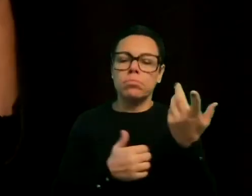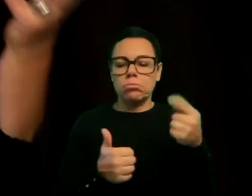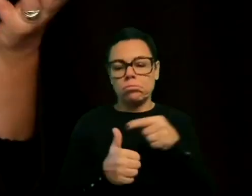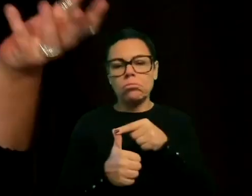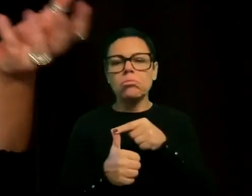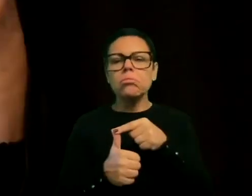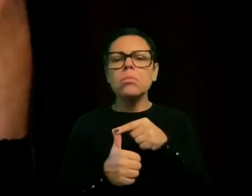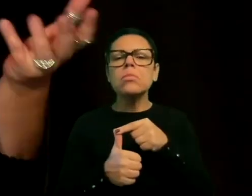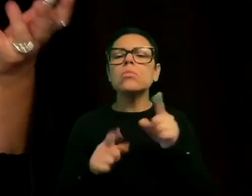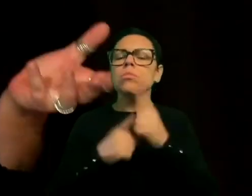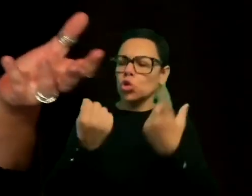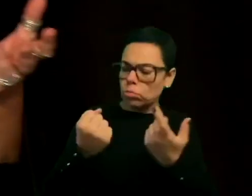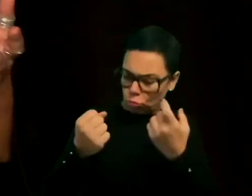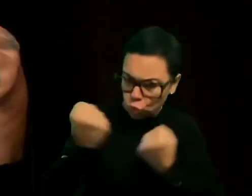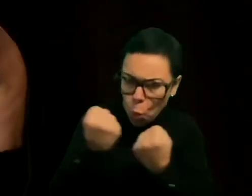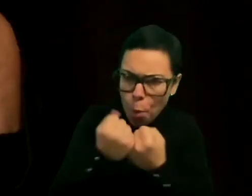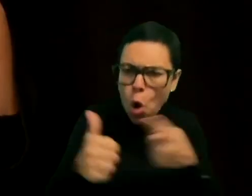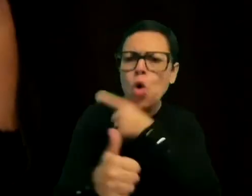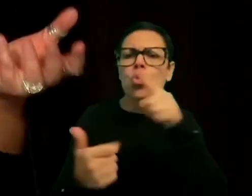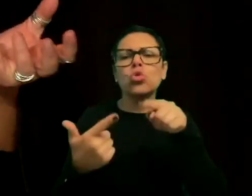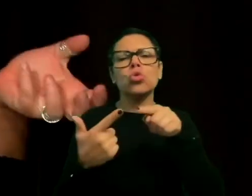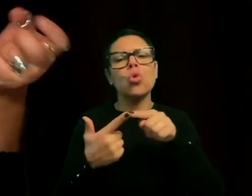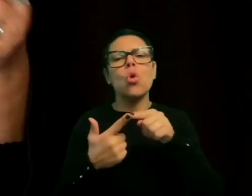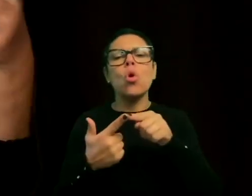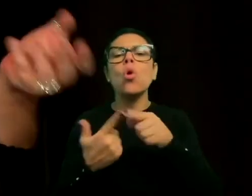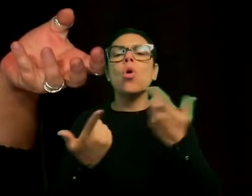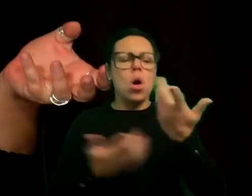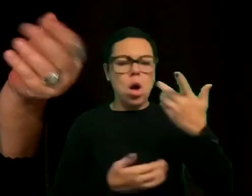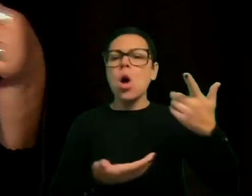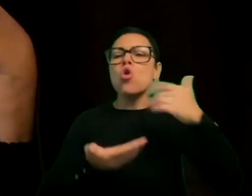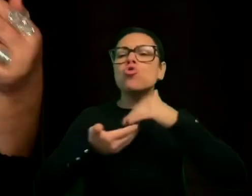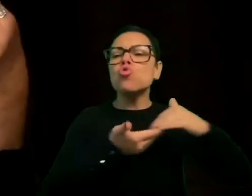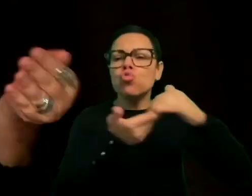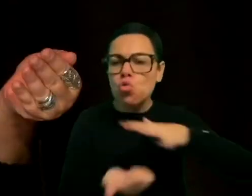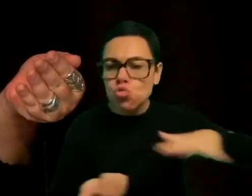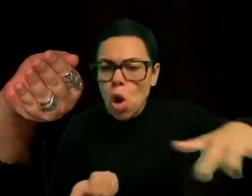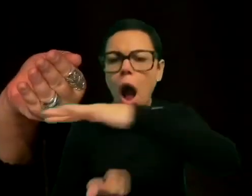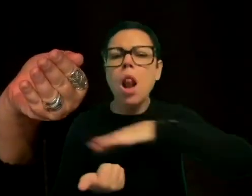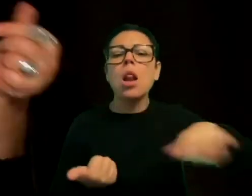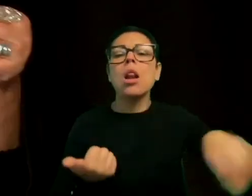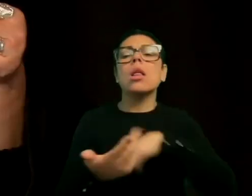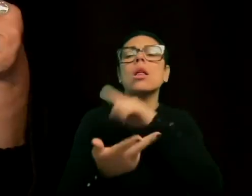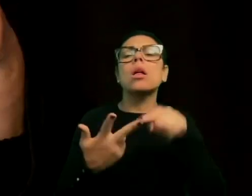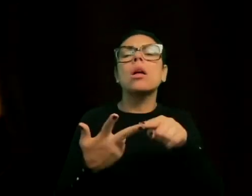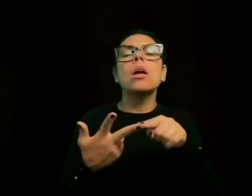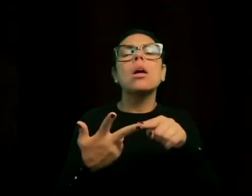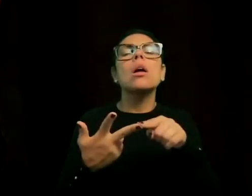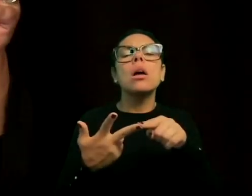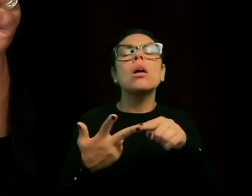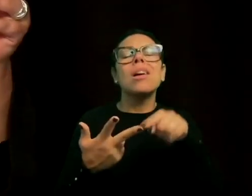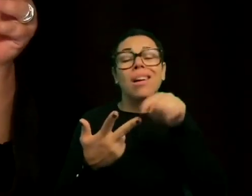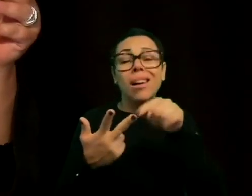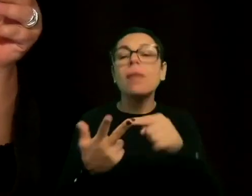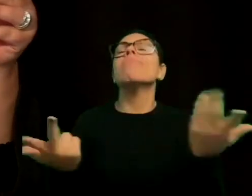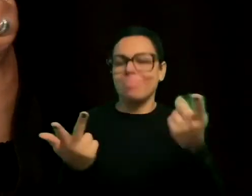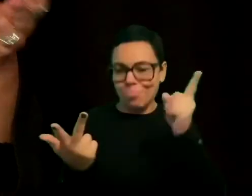where the social sustainability issue or gender equality comes in as an opportunity. They have also worked